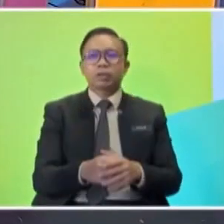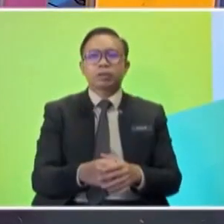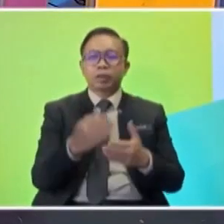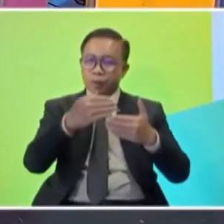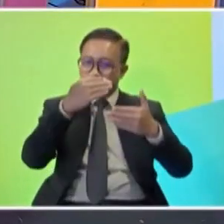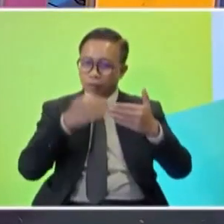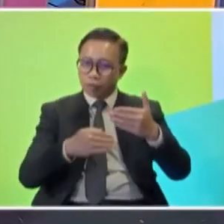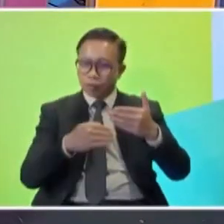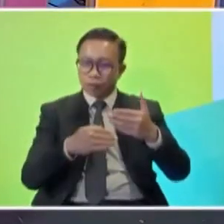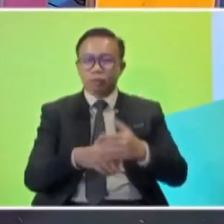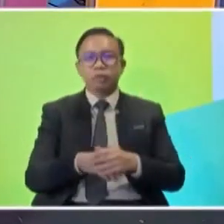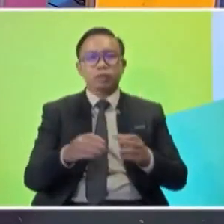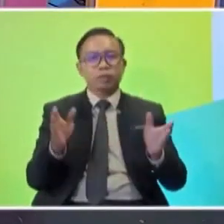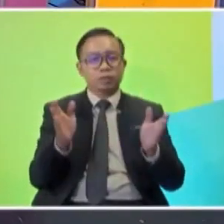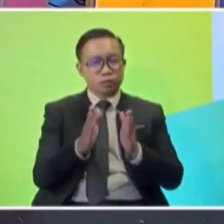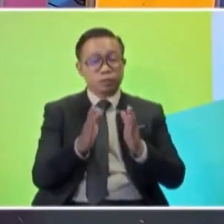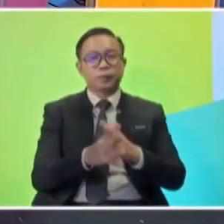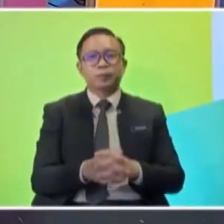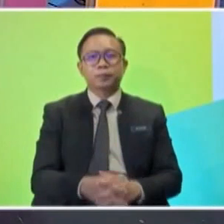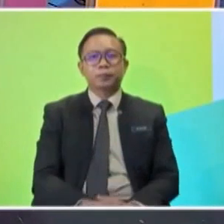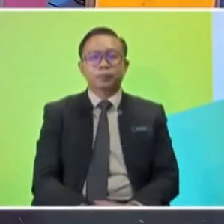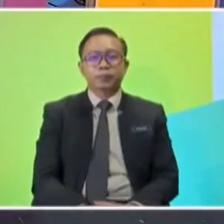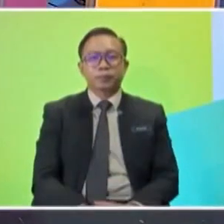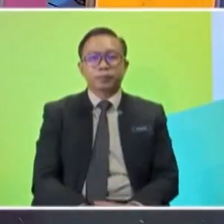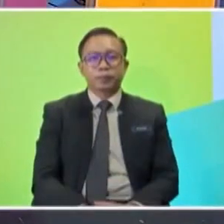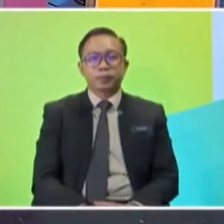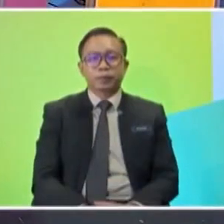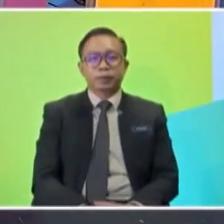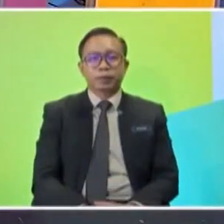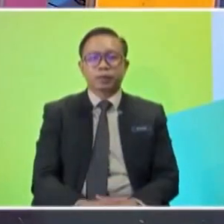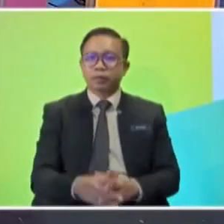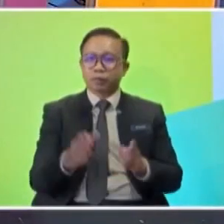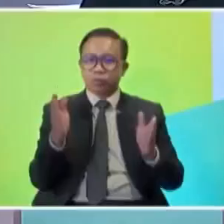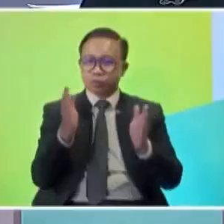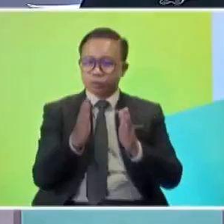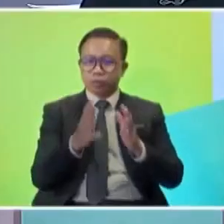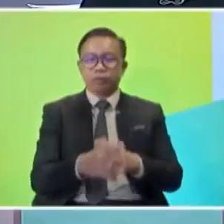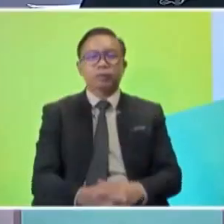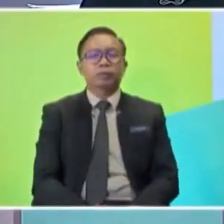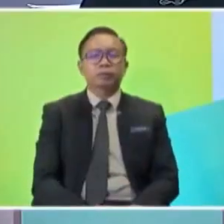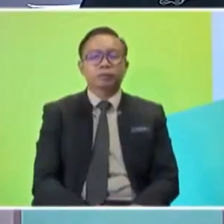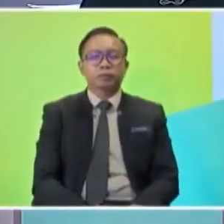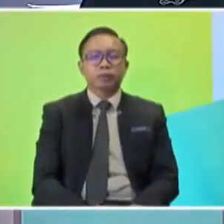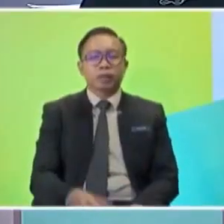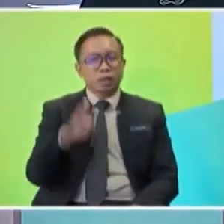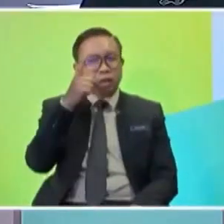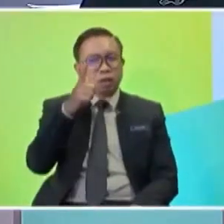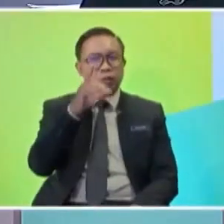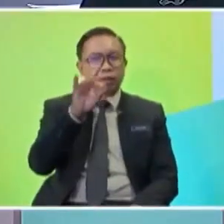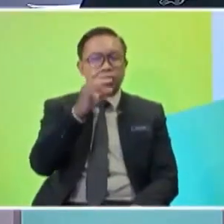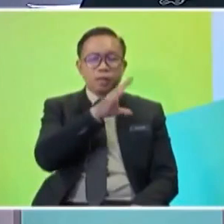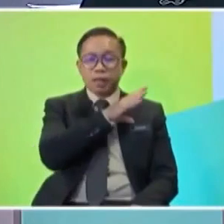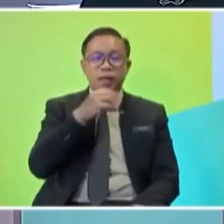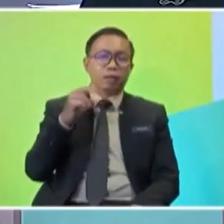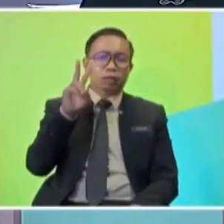to simplify the fraction. Yes. If we can simplify the fraction, we simplify the fraction. Okay. Okay, if you look at here, 8 and 2,